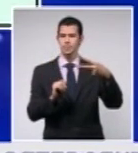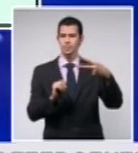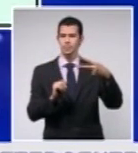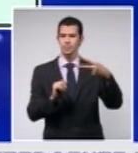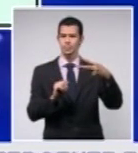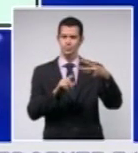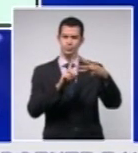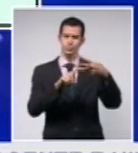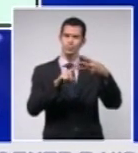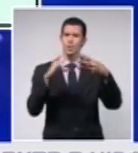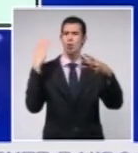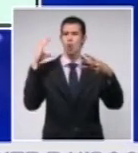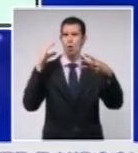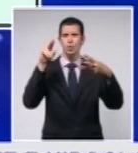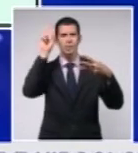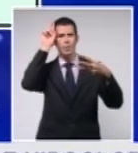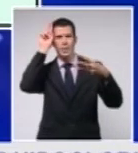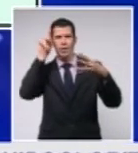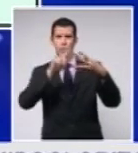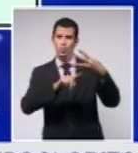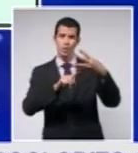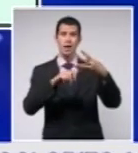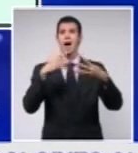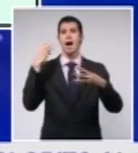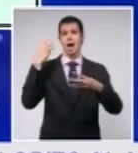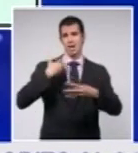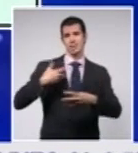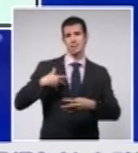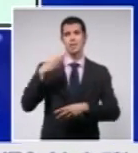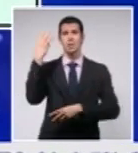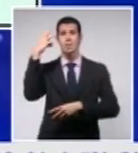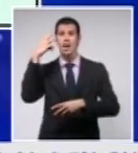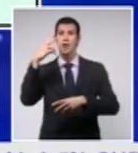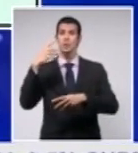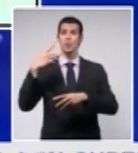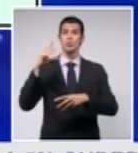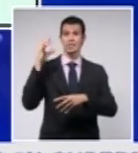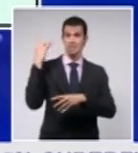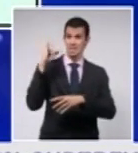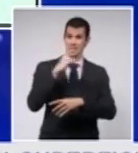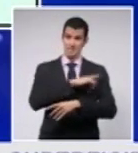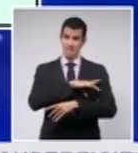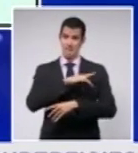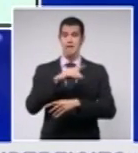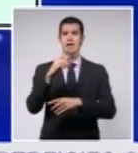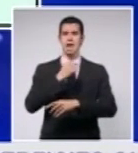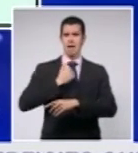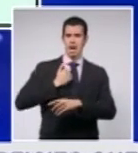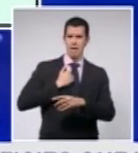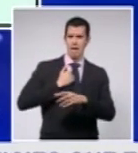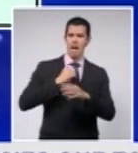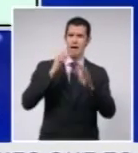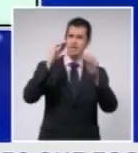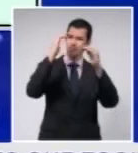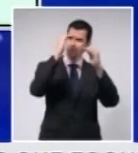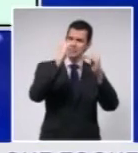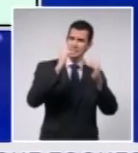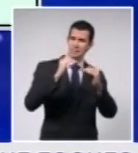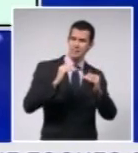Ecuador, Bolivia, Panama, the Dominican Republic, Guatemala, and Costa